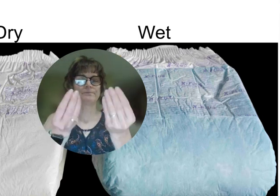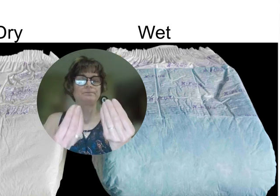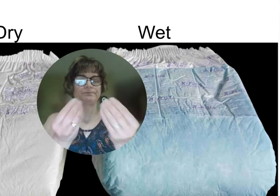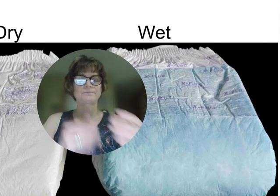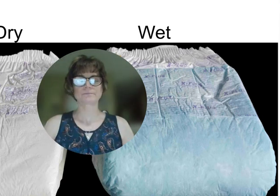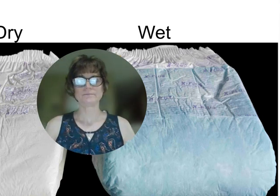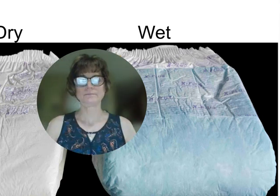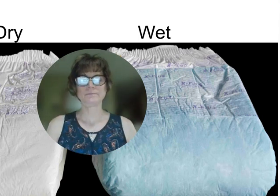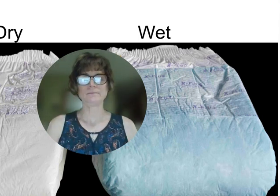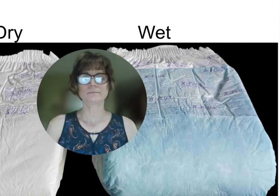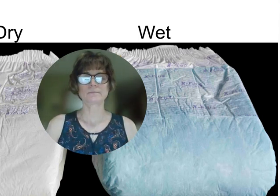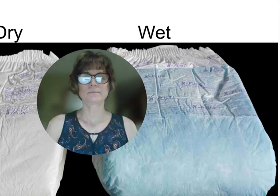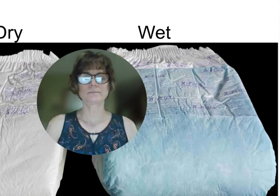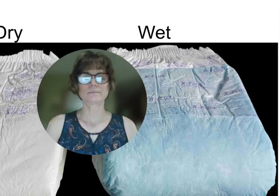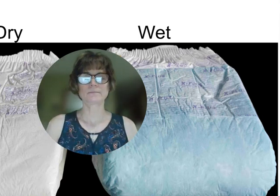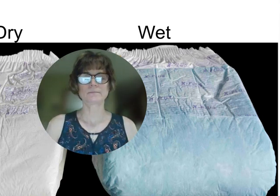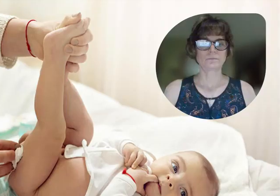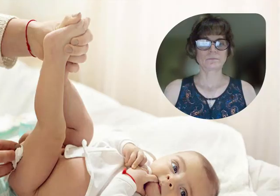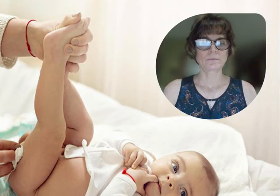Wet.